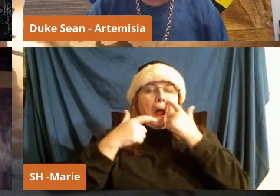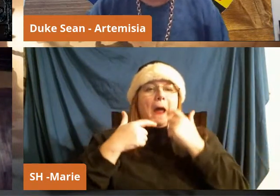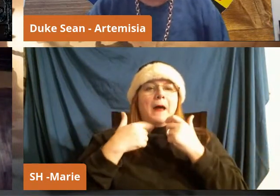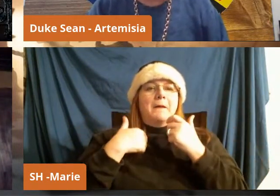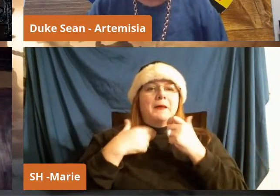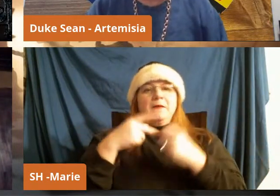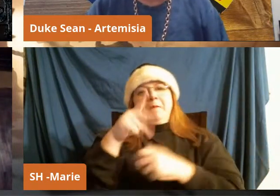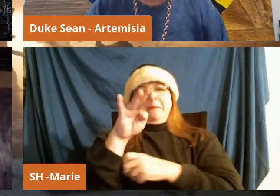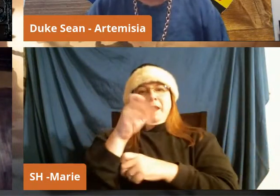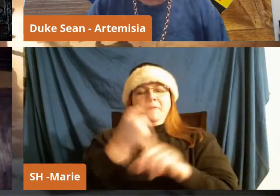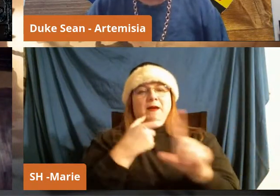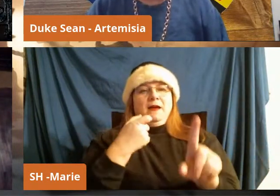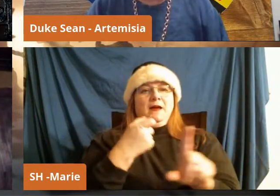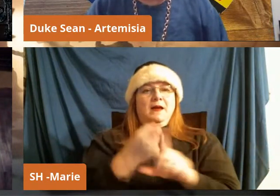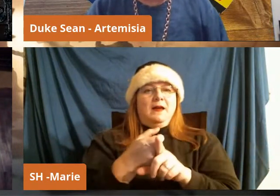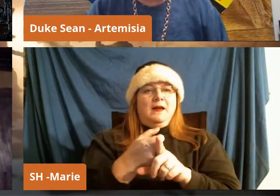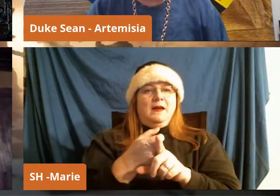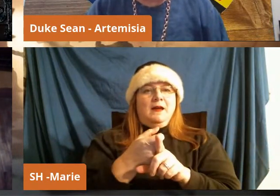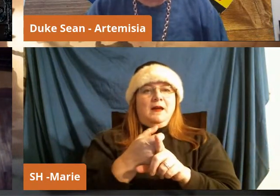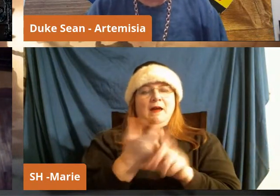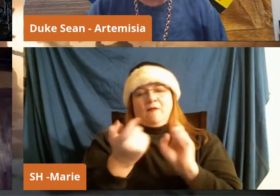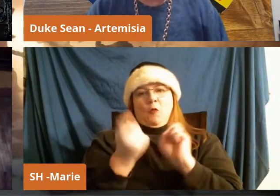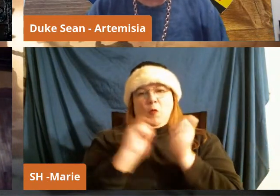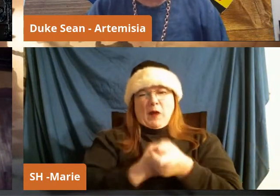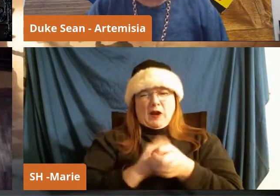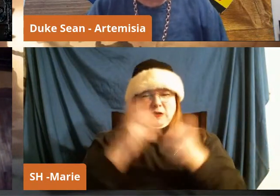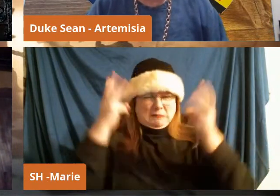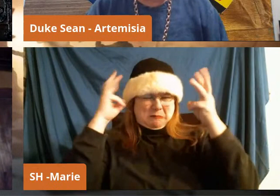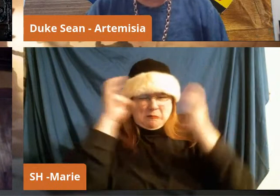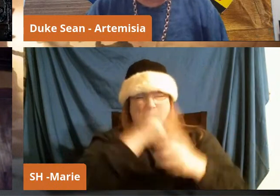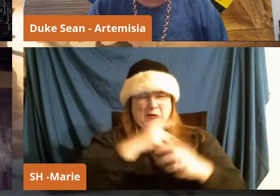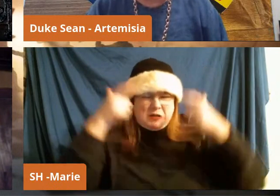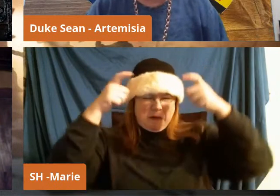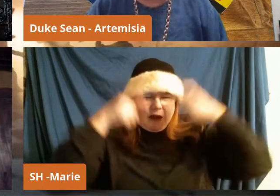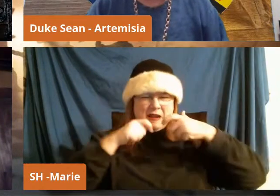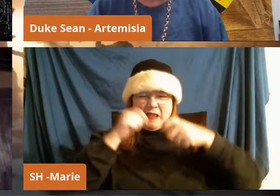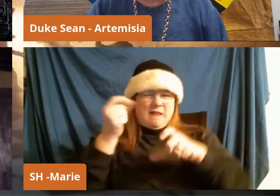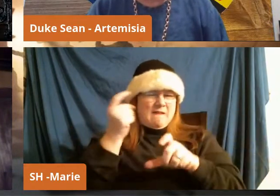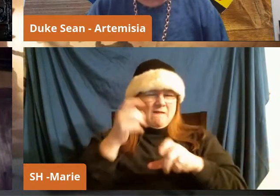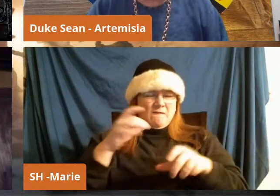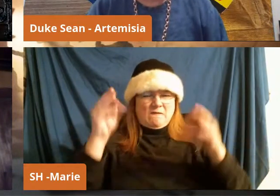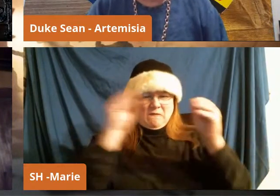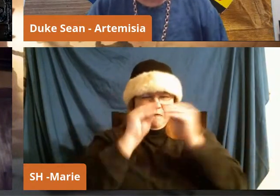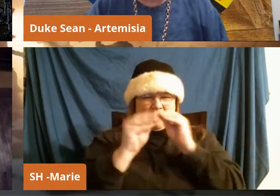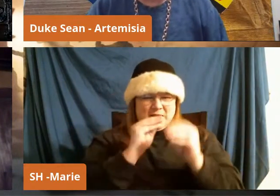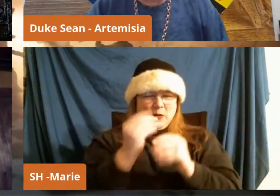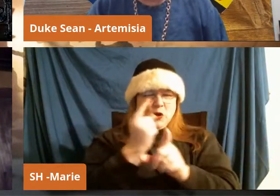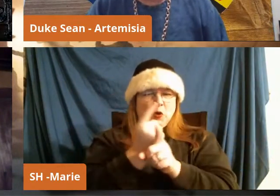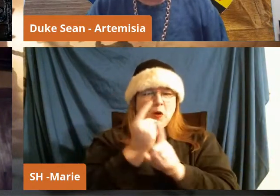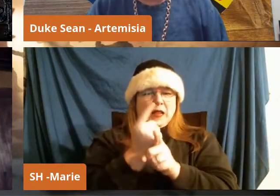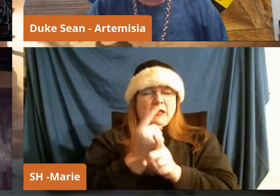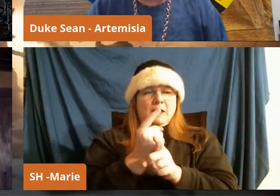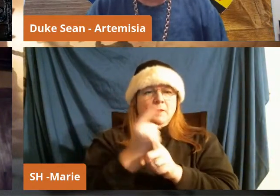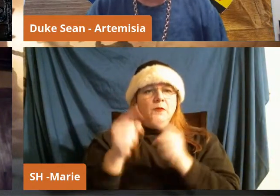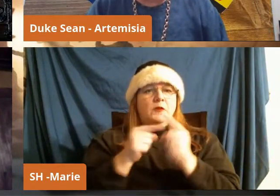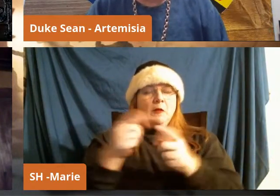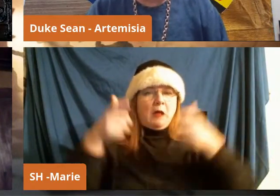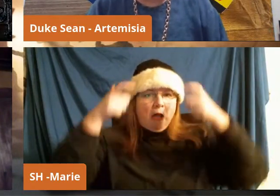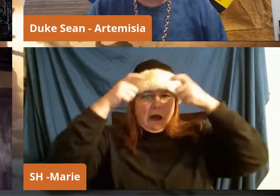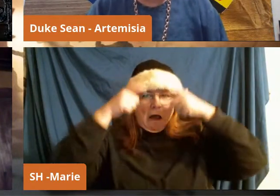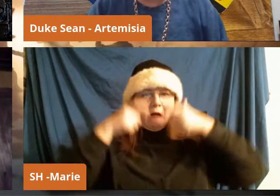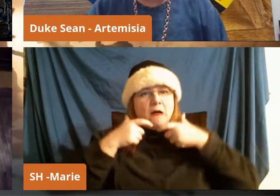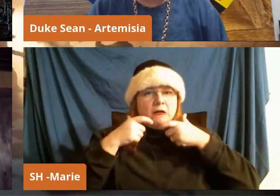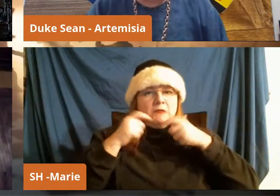my existence because I have apparently a weird shaped head that nothing fits me correctly. And I know when I put on my helmet, I